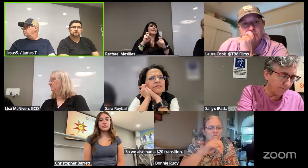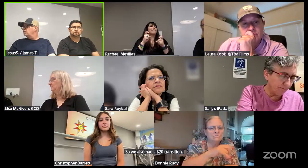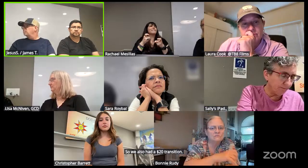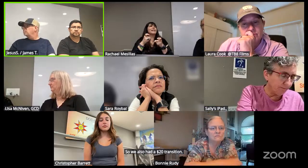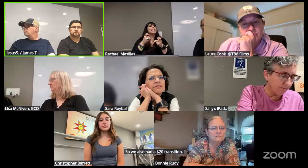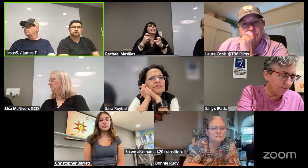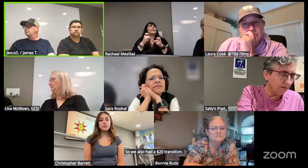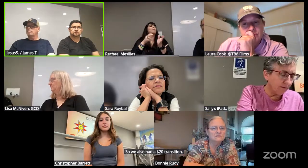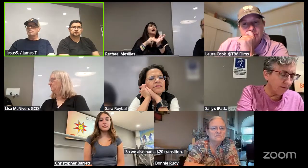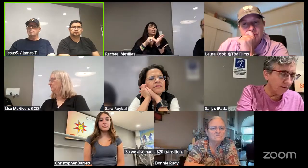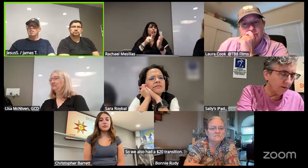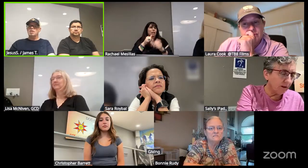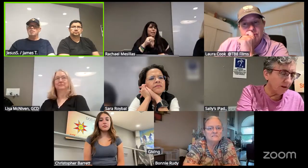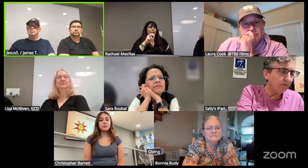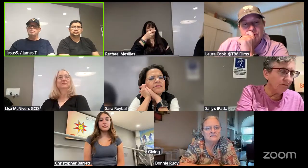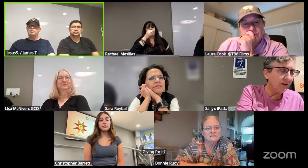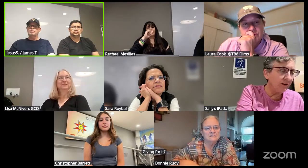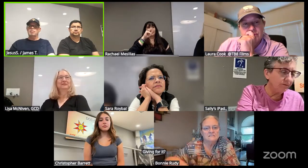giving butter.